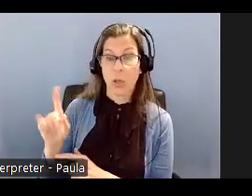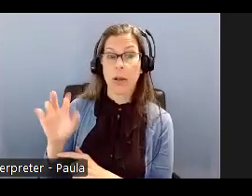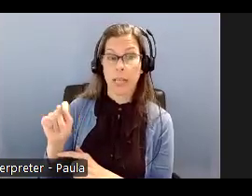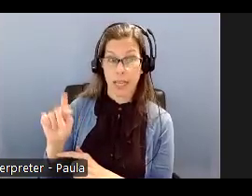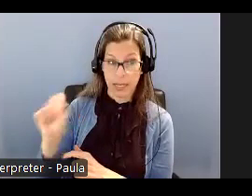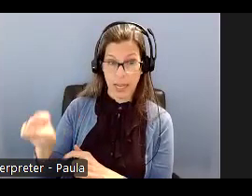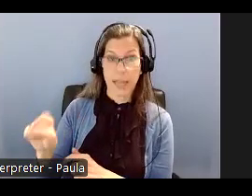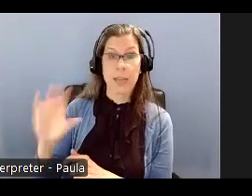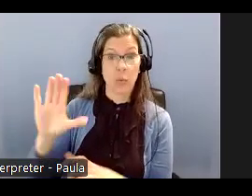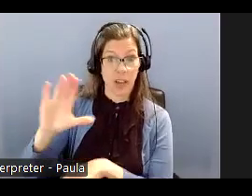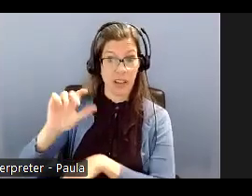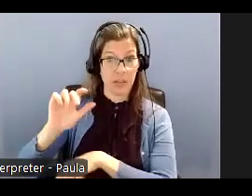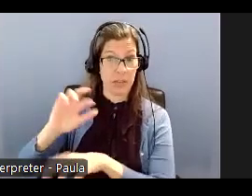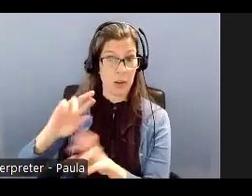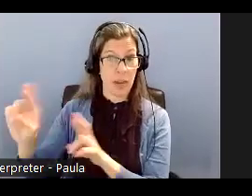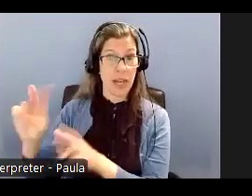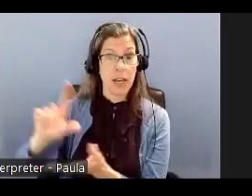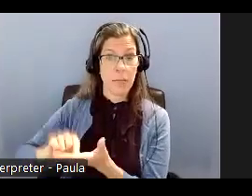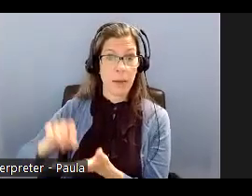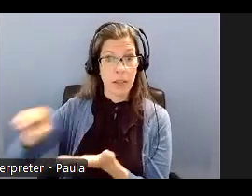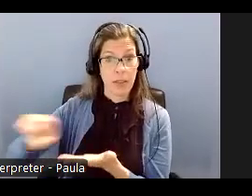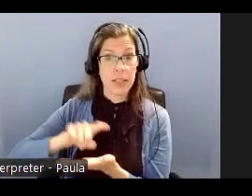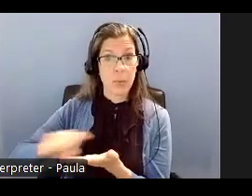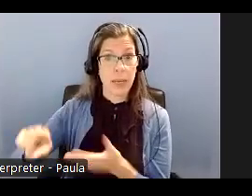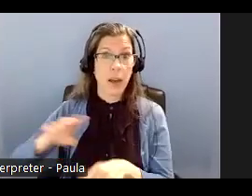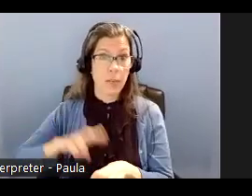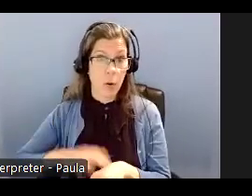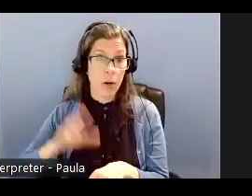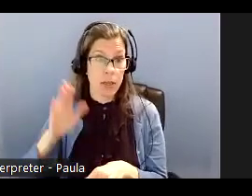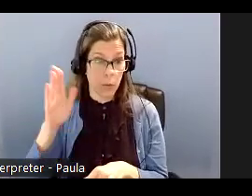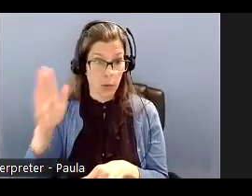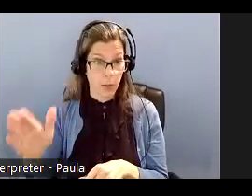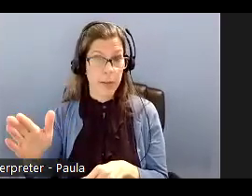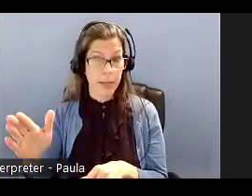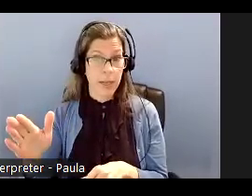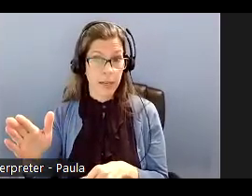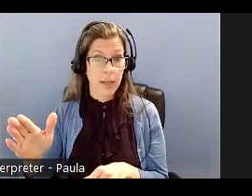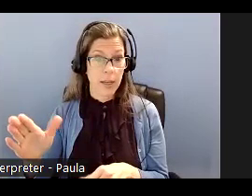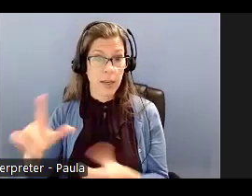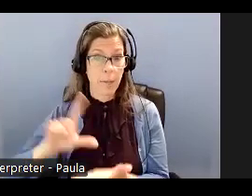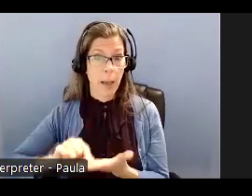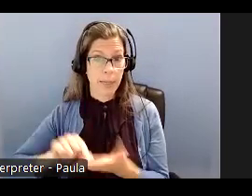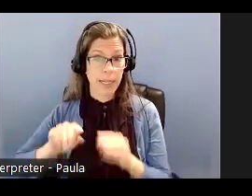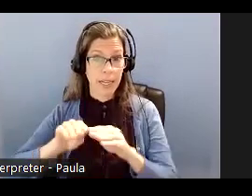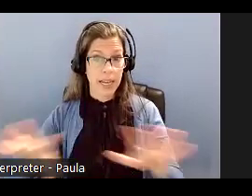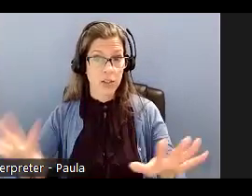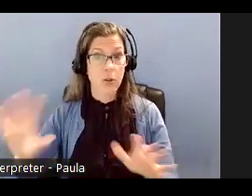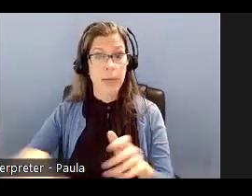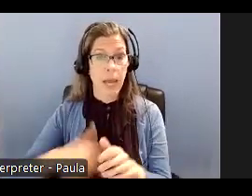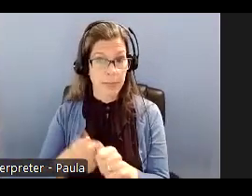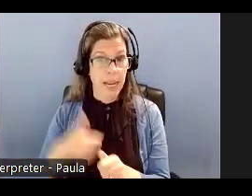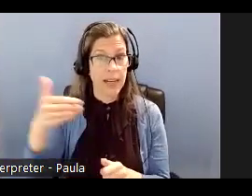to publish soon this week. And of course, this is going to be a publication that will be updated